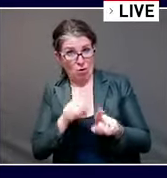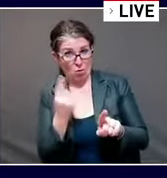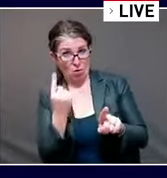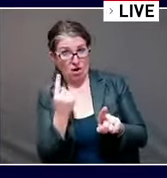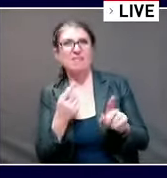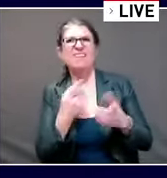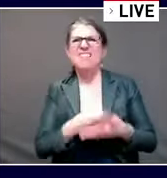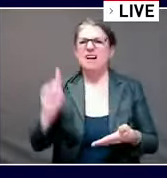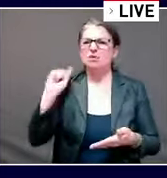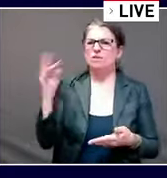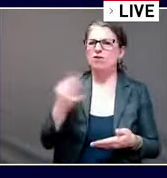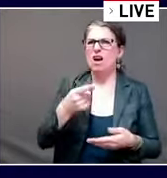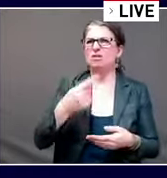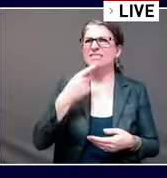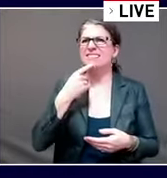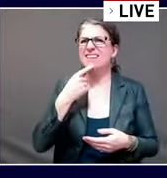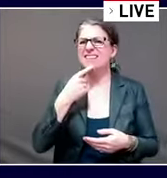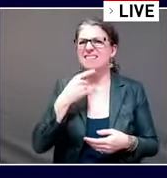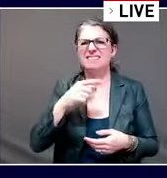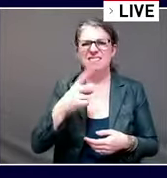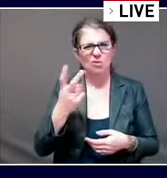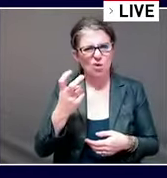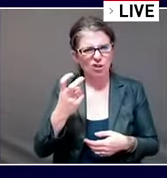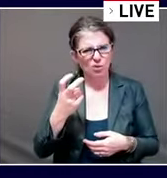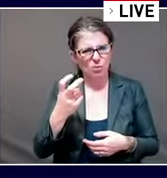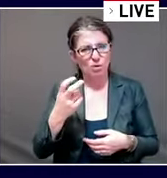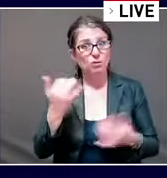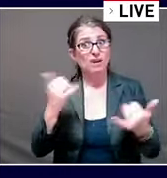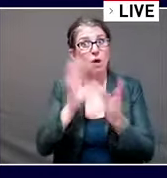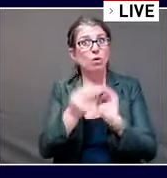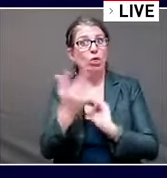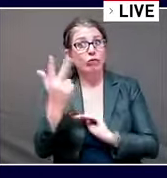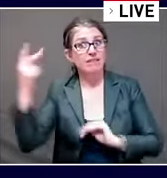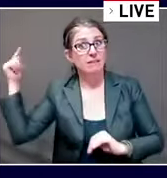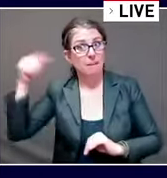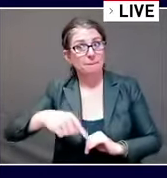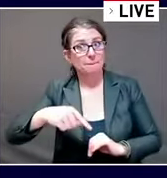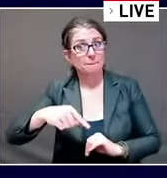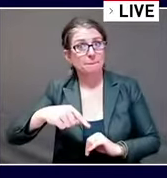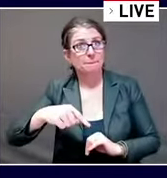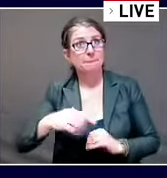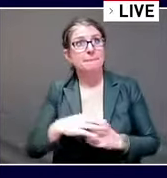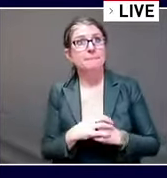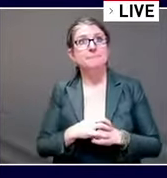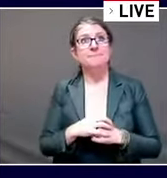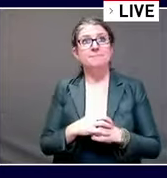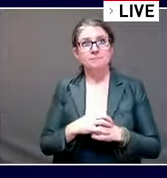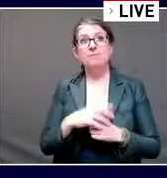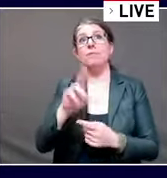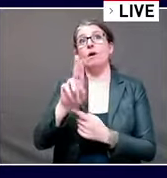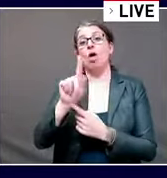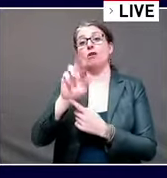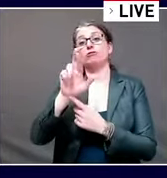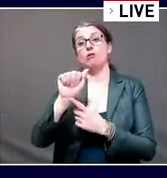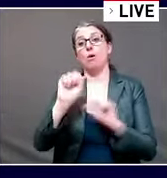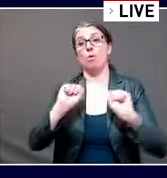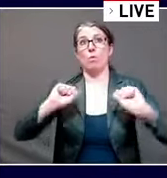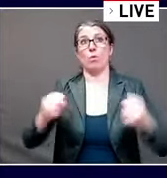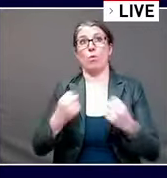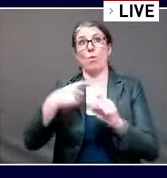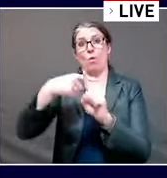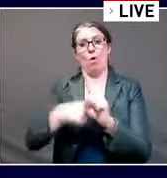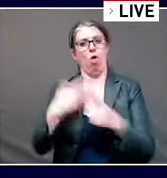you already have? That is correct. So we already have ultra cold space in one of our facilities, but it's currently in